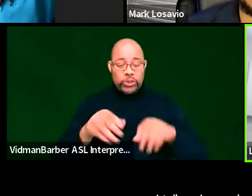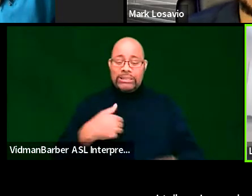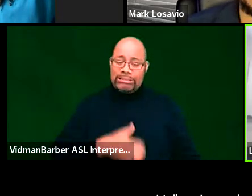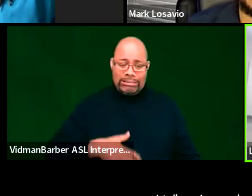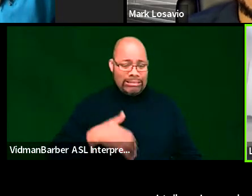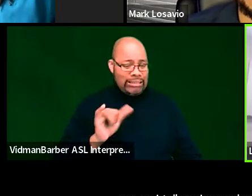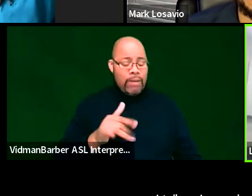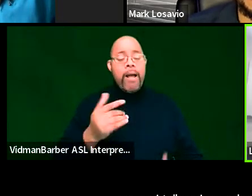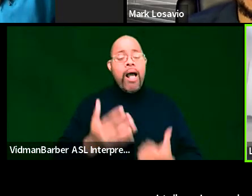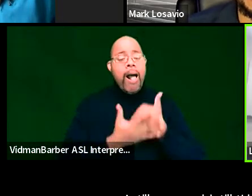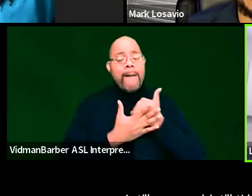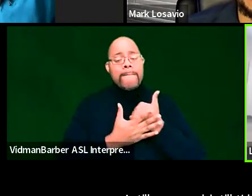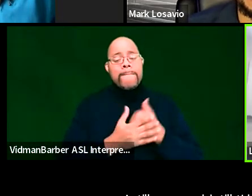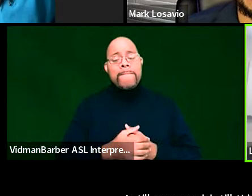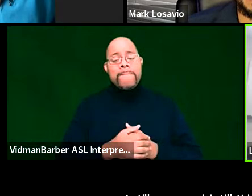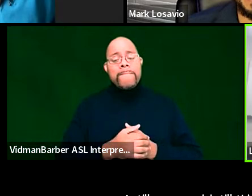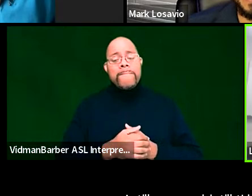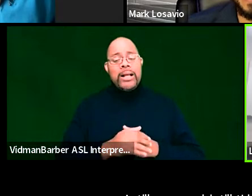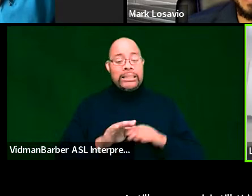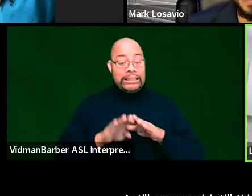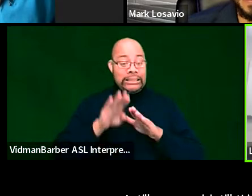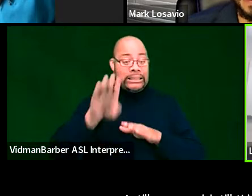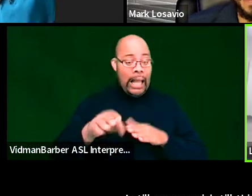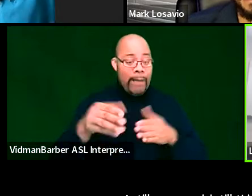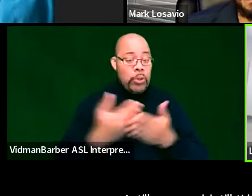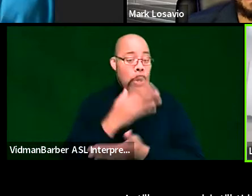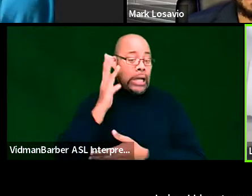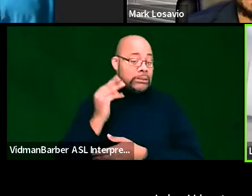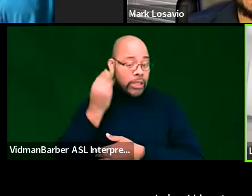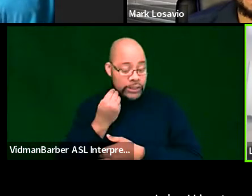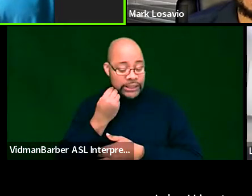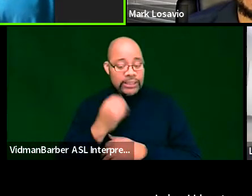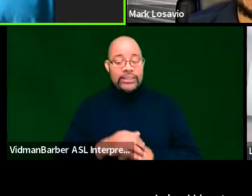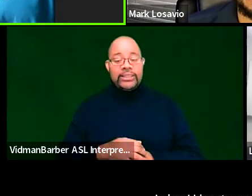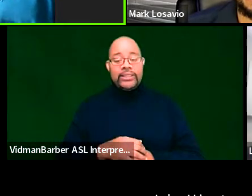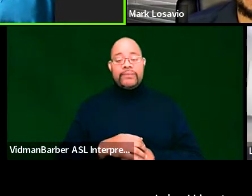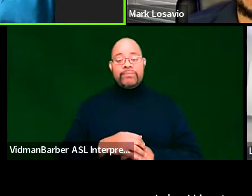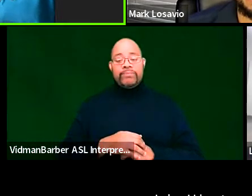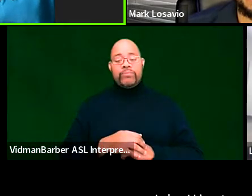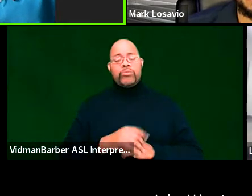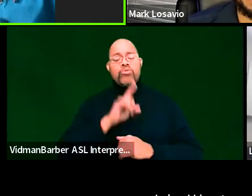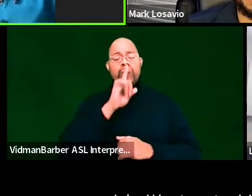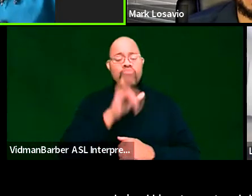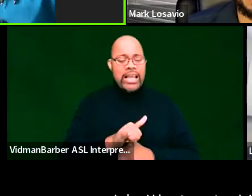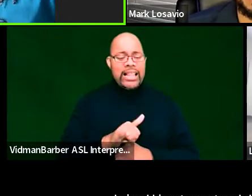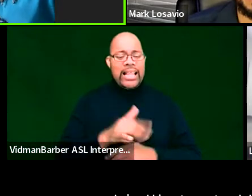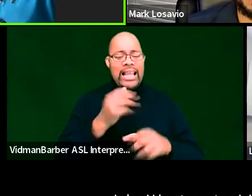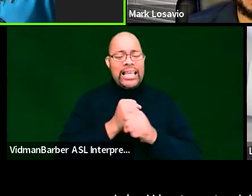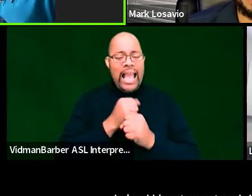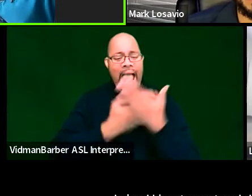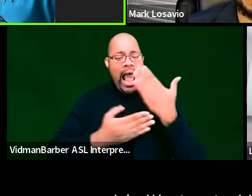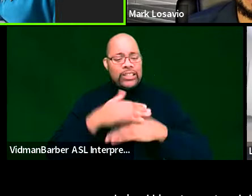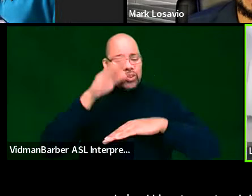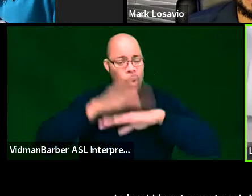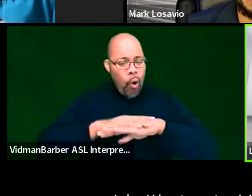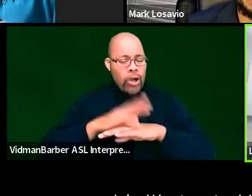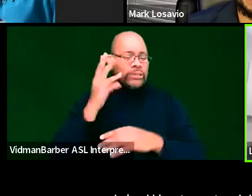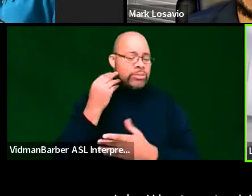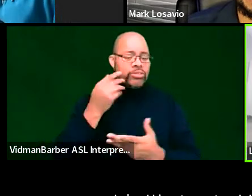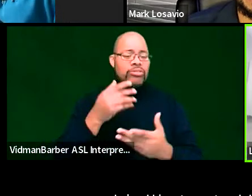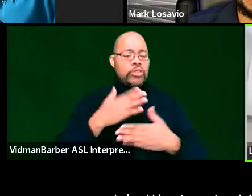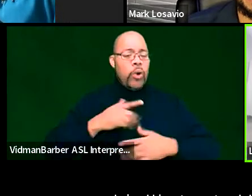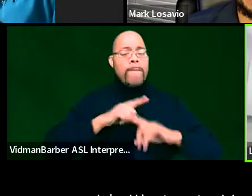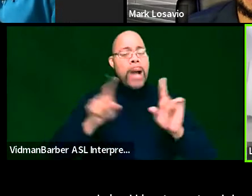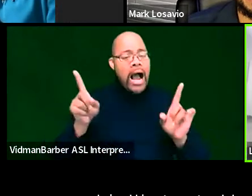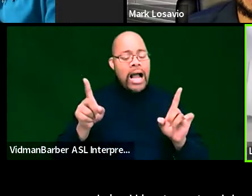really helped to step out into a new experience and really get that hands-on experience and enjoy it, but